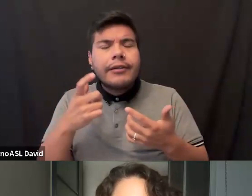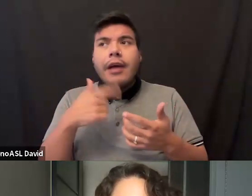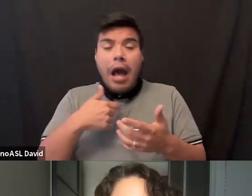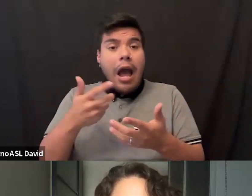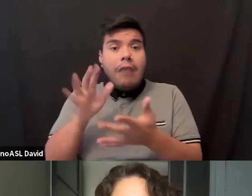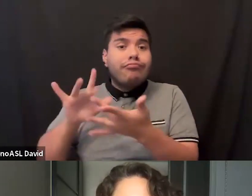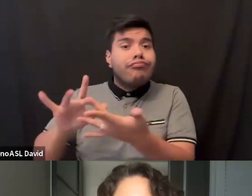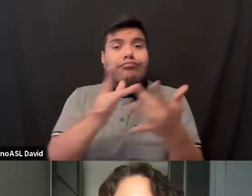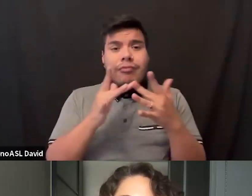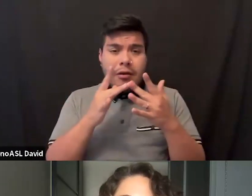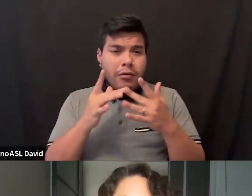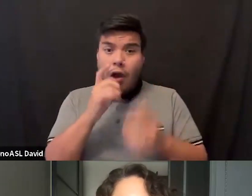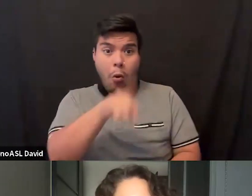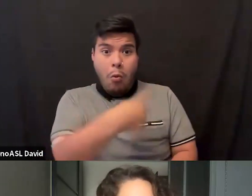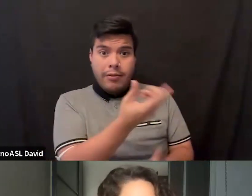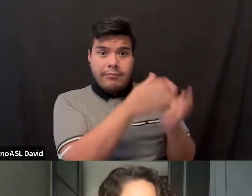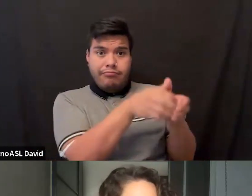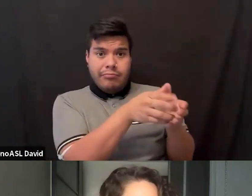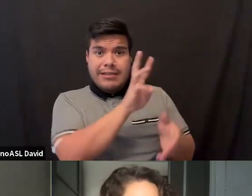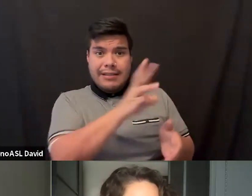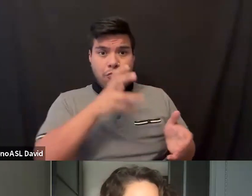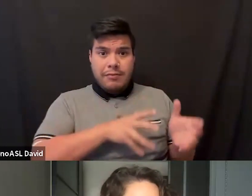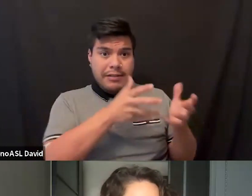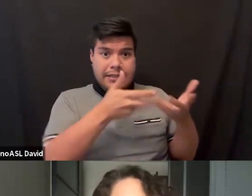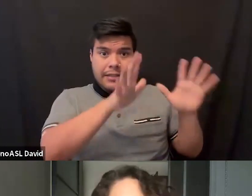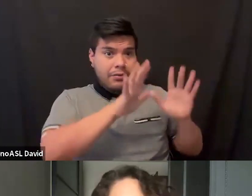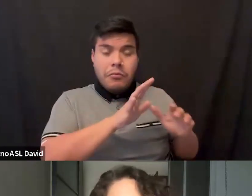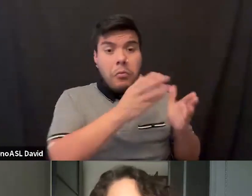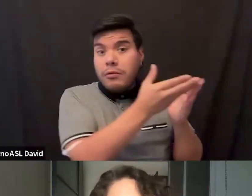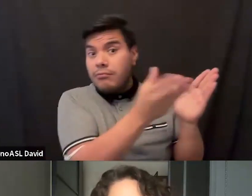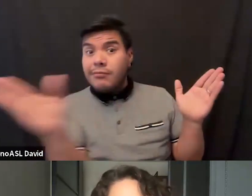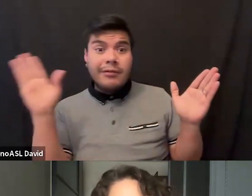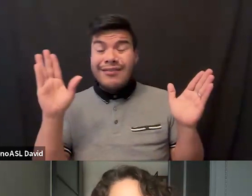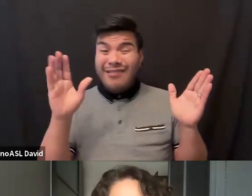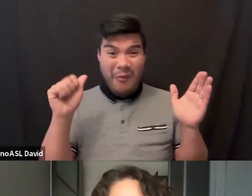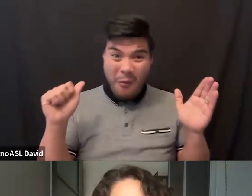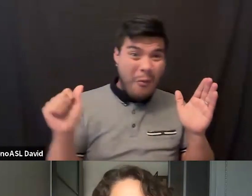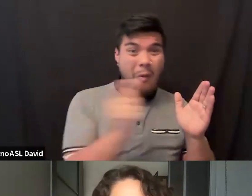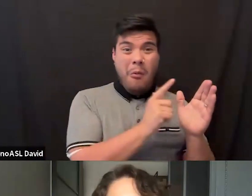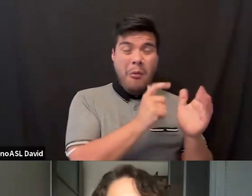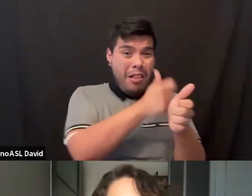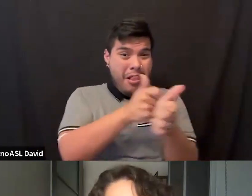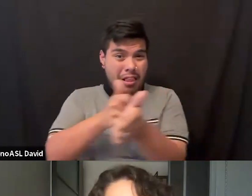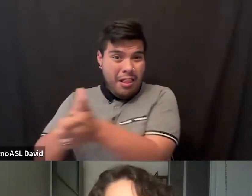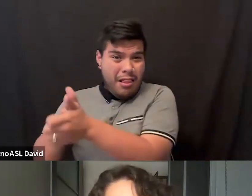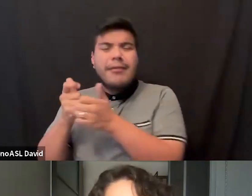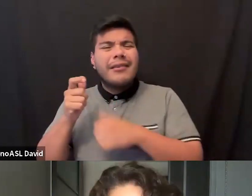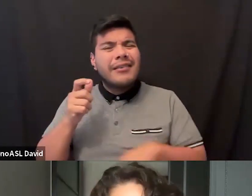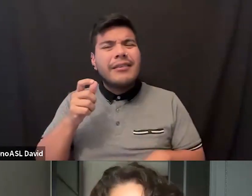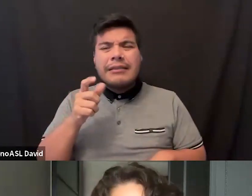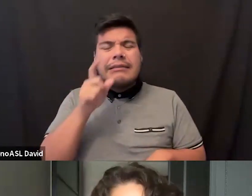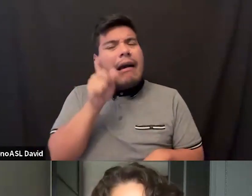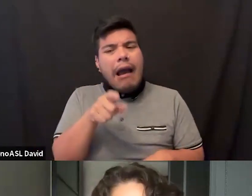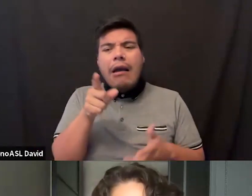are in the film. And it was really clear that each one of them had to do something